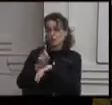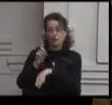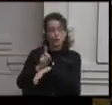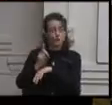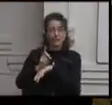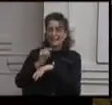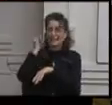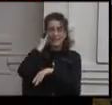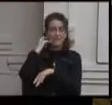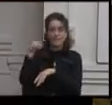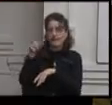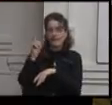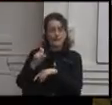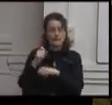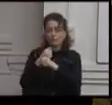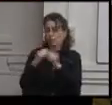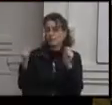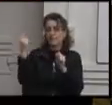needs to be made, they're going to do it.